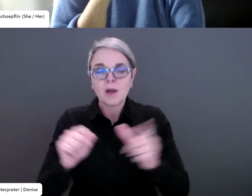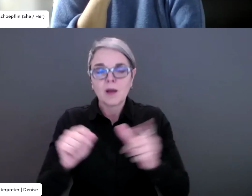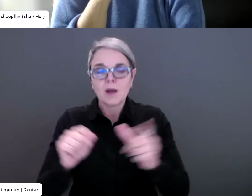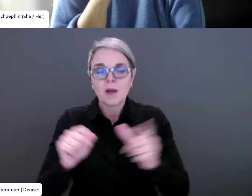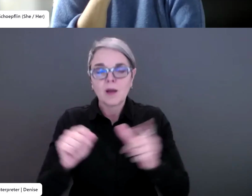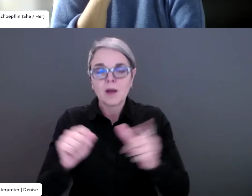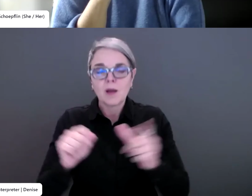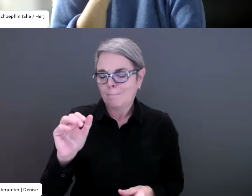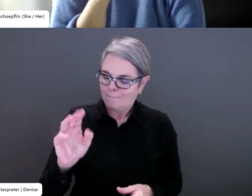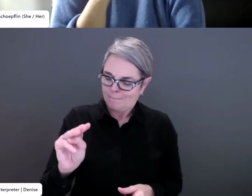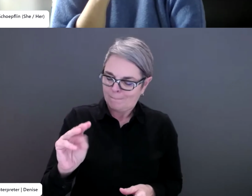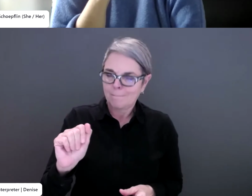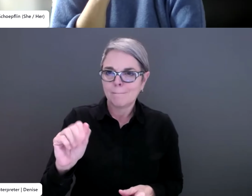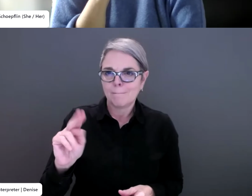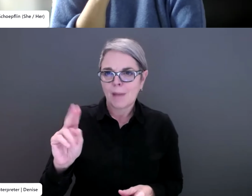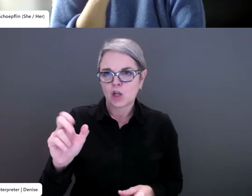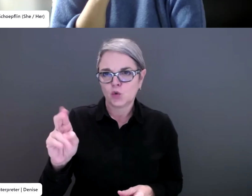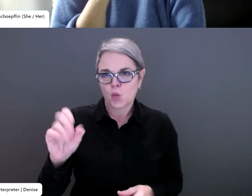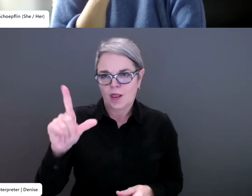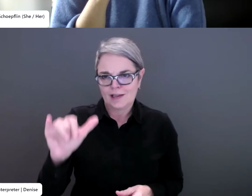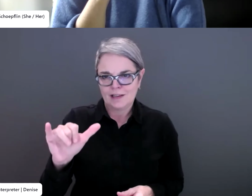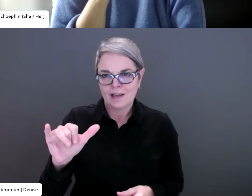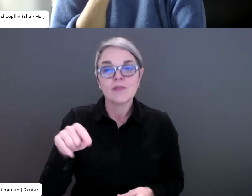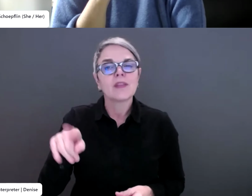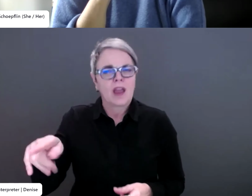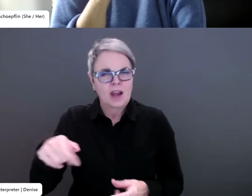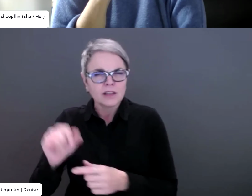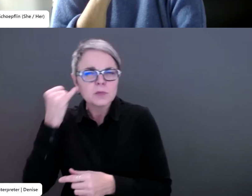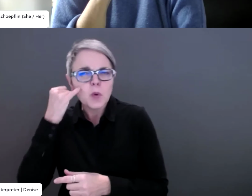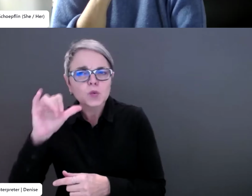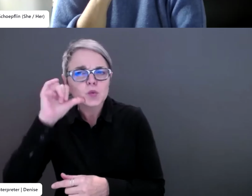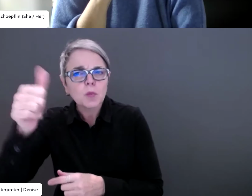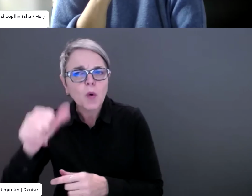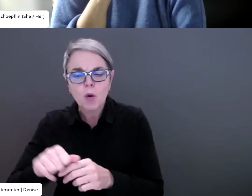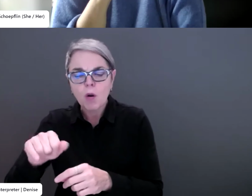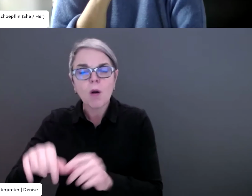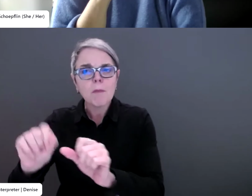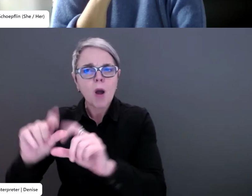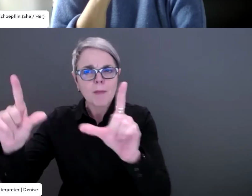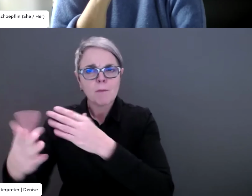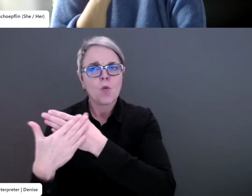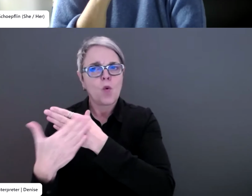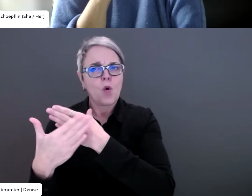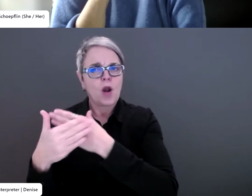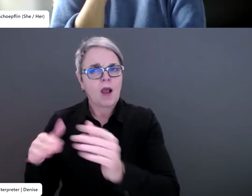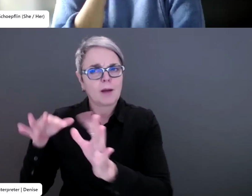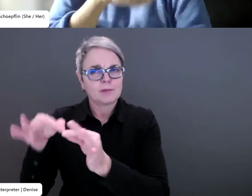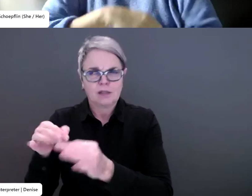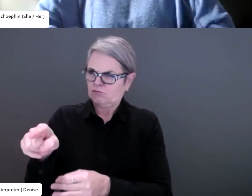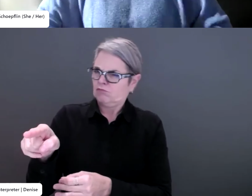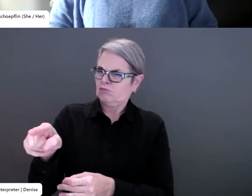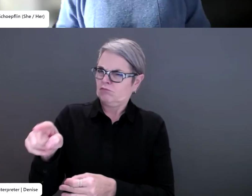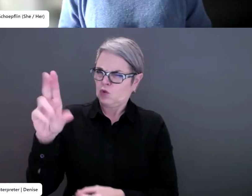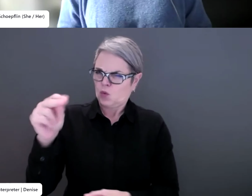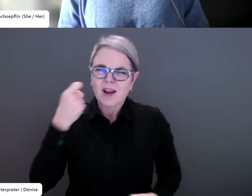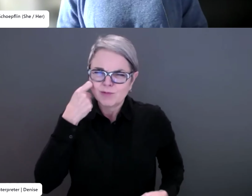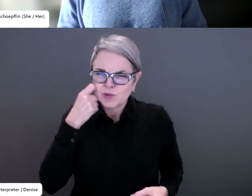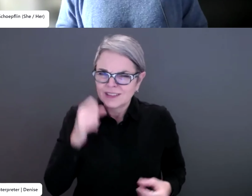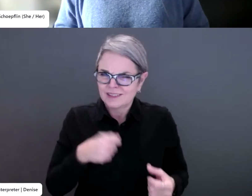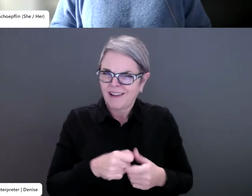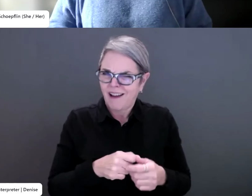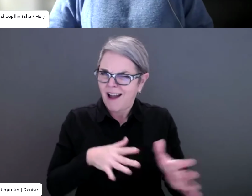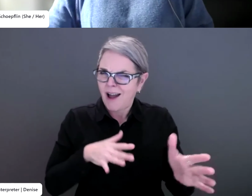up tomorrow, it won't be legit because I've just updated it, right? And if it is, well, if it's legit and